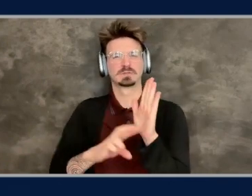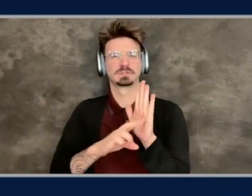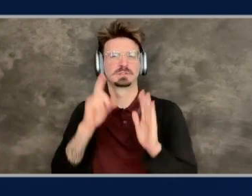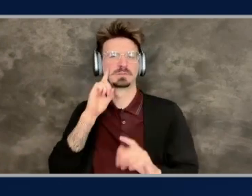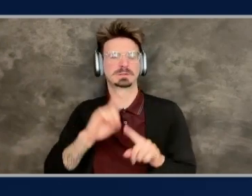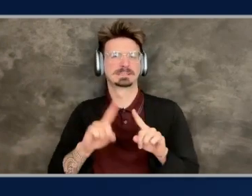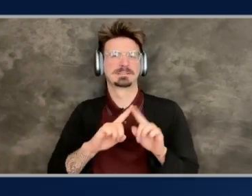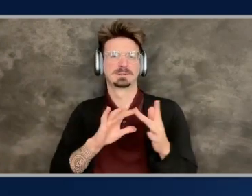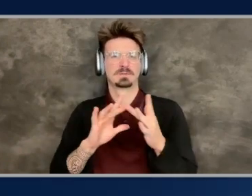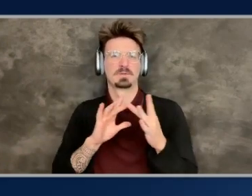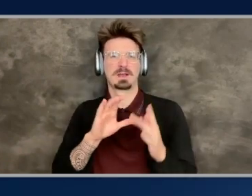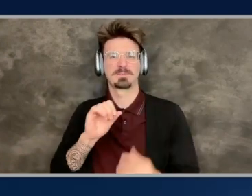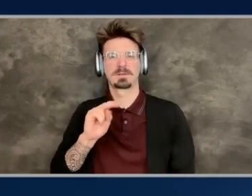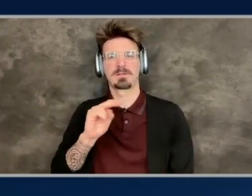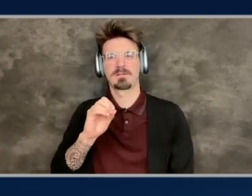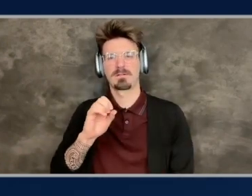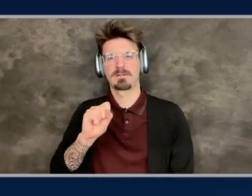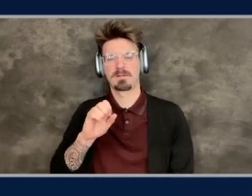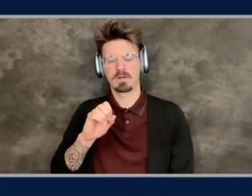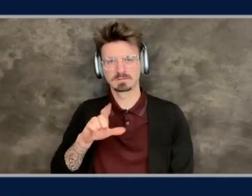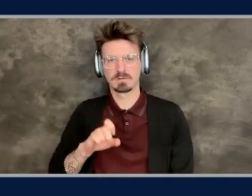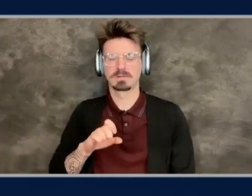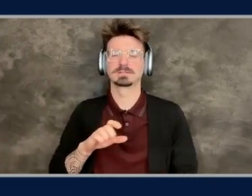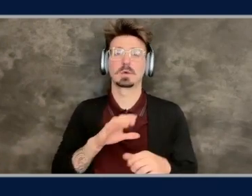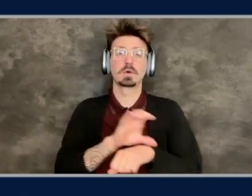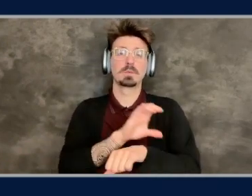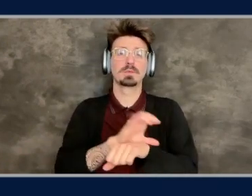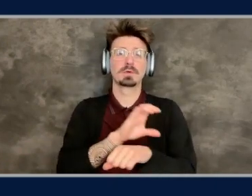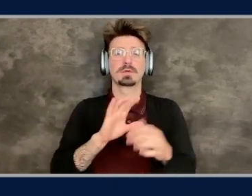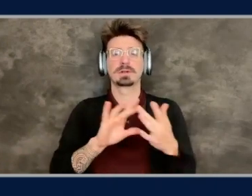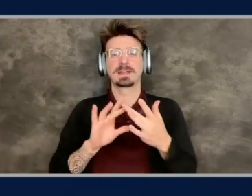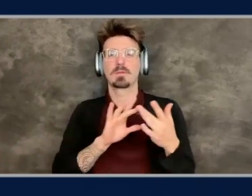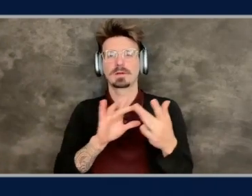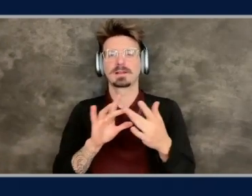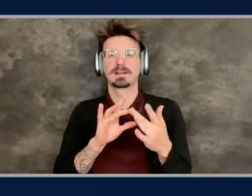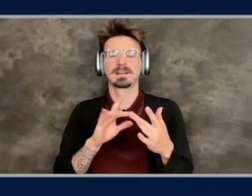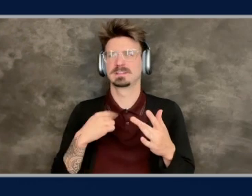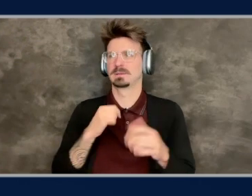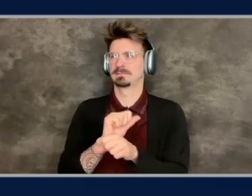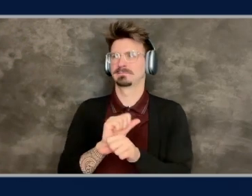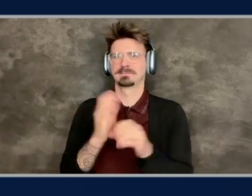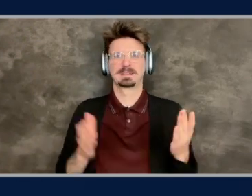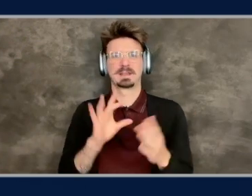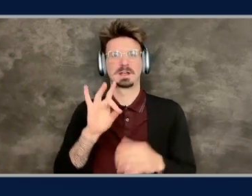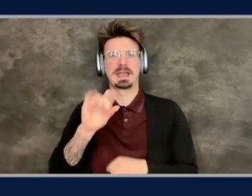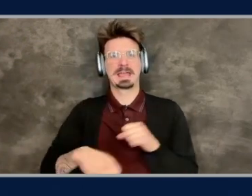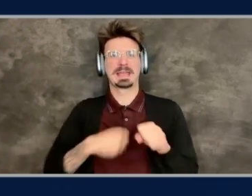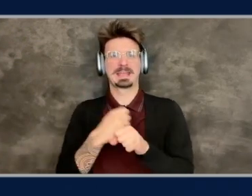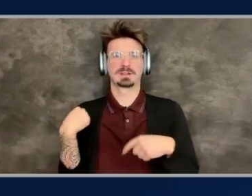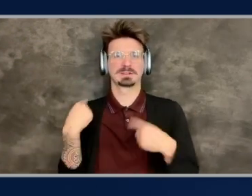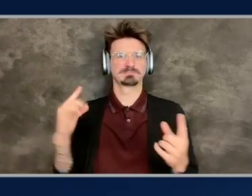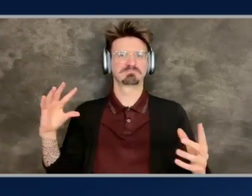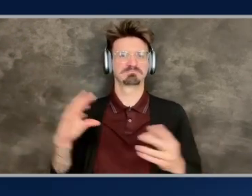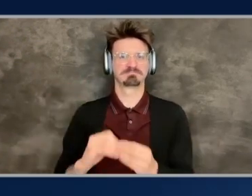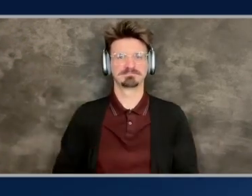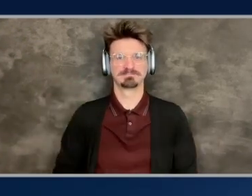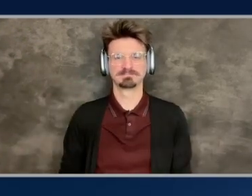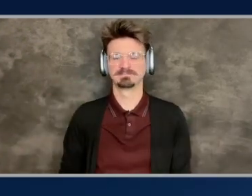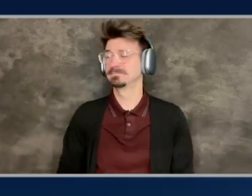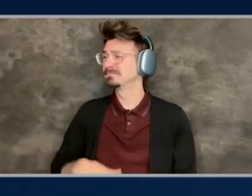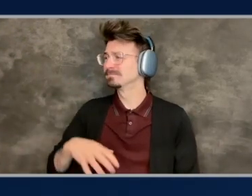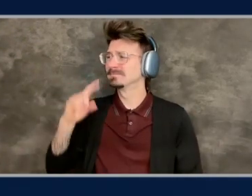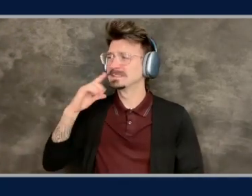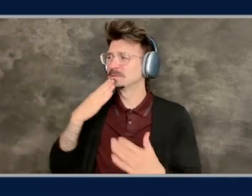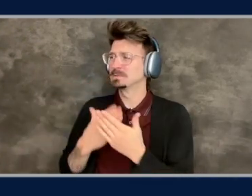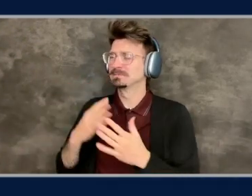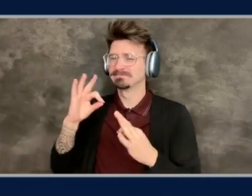So specifically the kind of compute and networking consoles. Been here about 8 years doing this. All right, sounds good. Thank you for coming. And